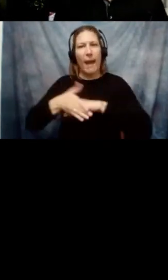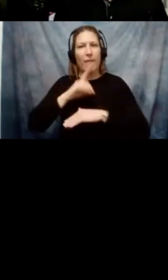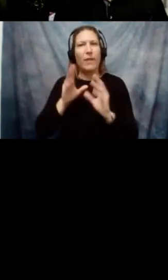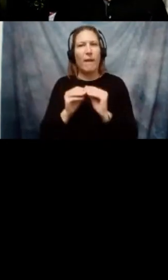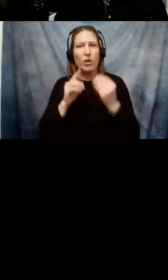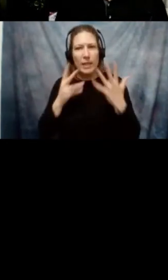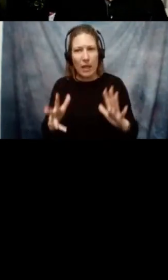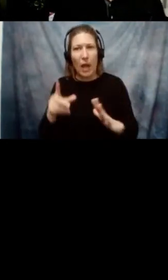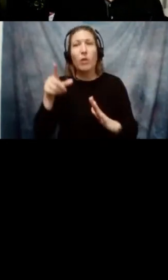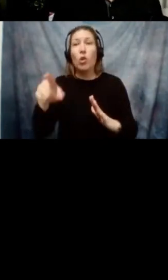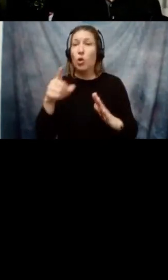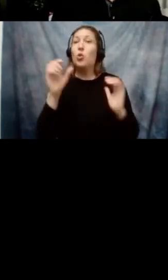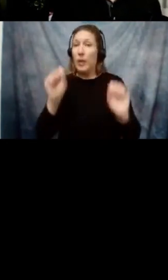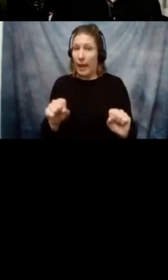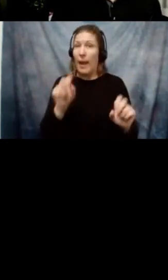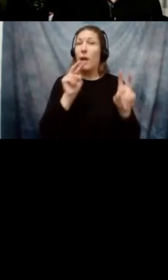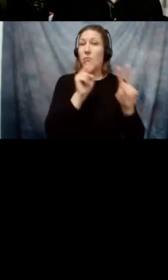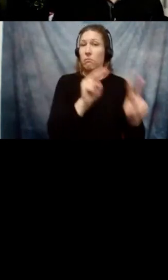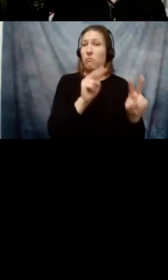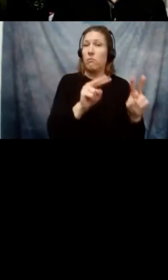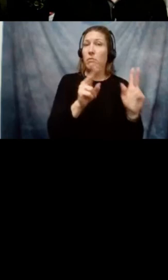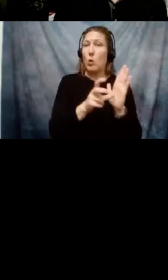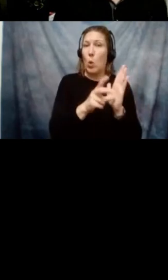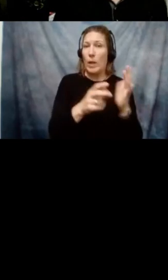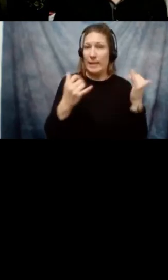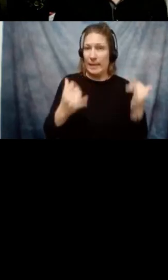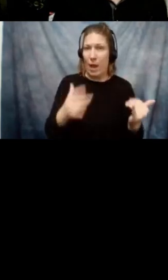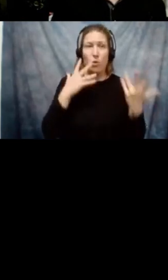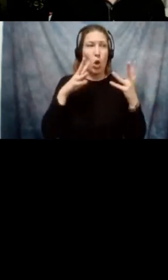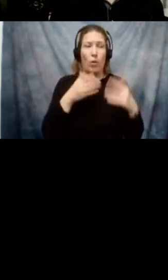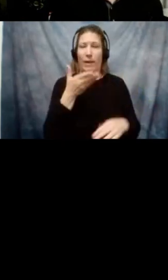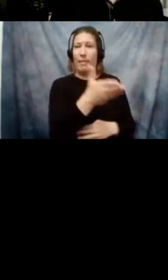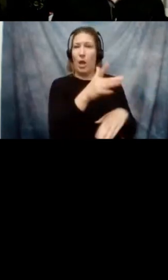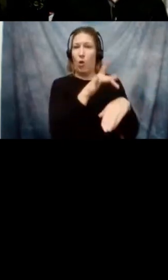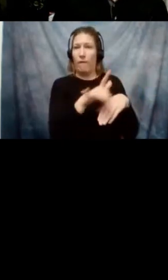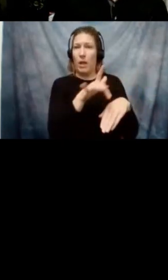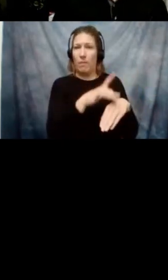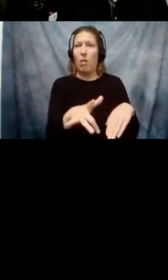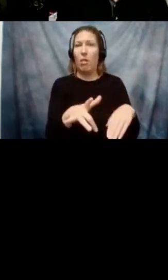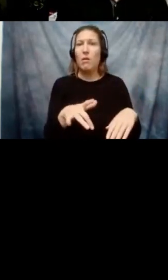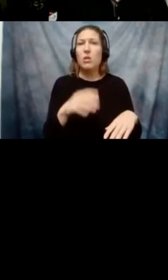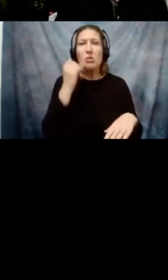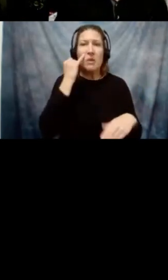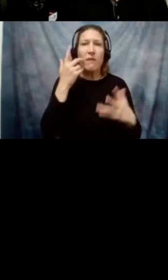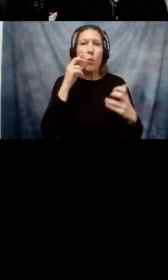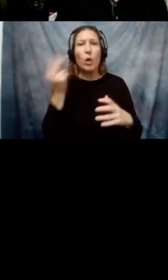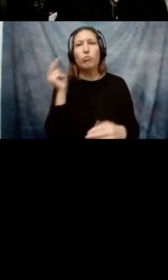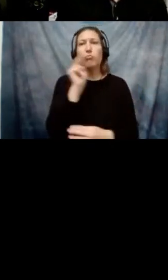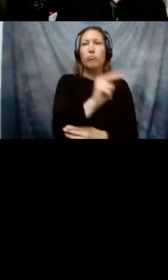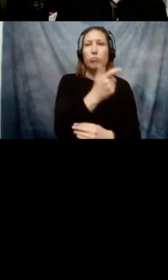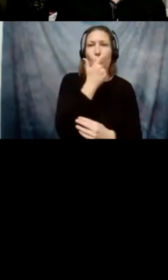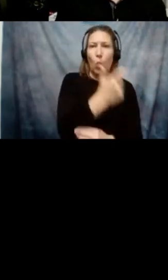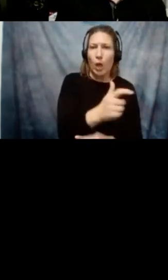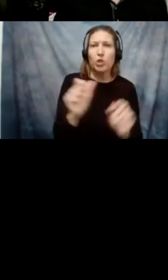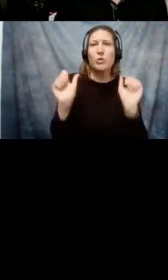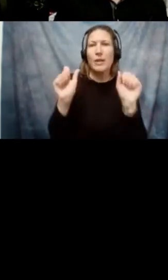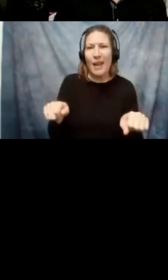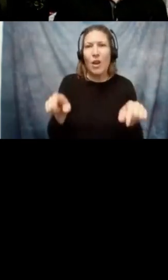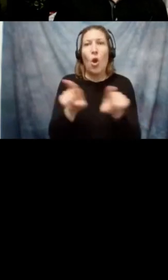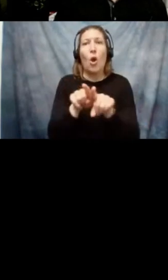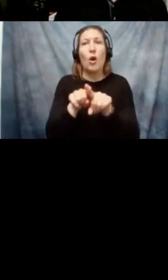Yeah, add that in there, and I'll be sharing, of course, all the recordings after the event wraps up. You can actually go back and look